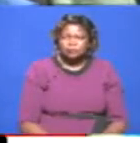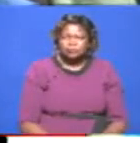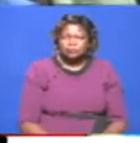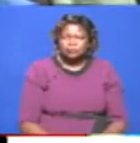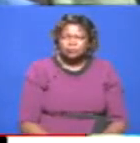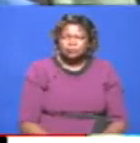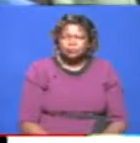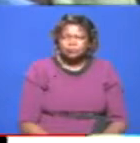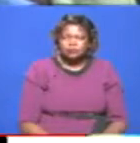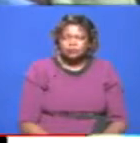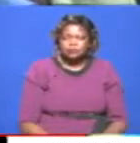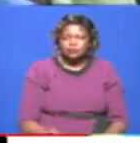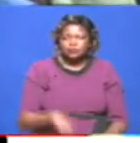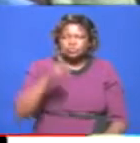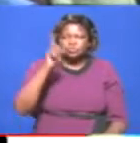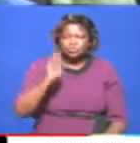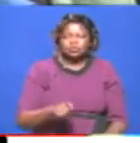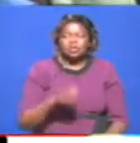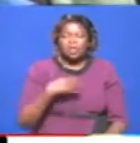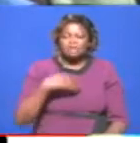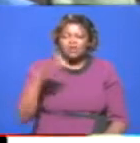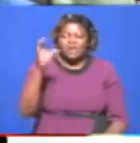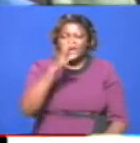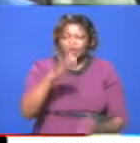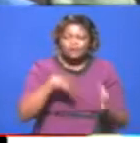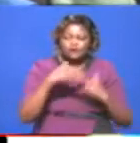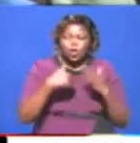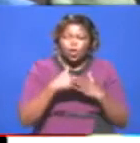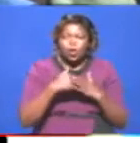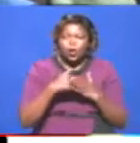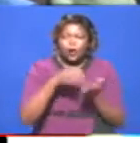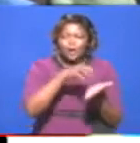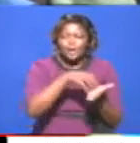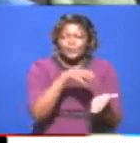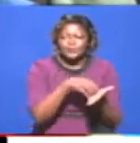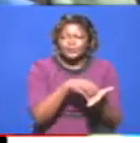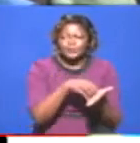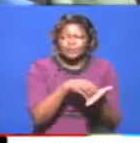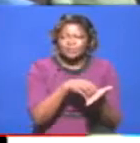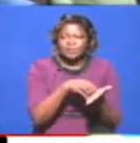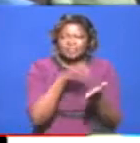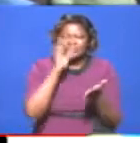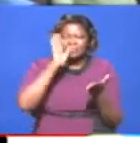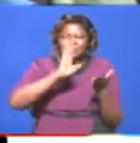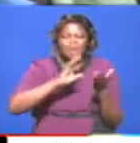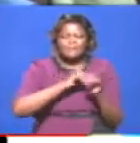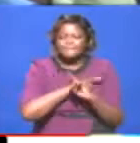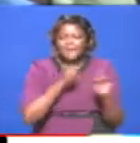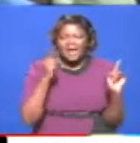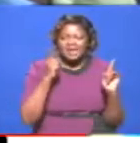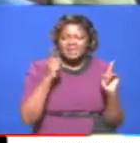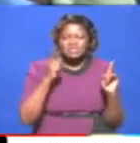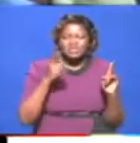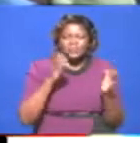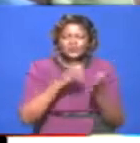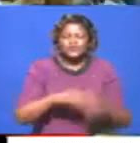Shall field candidates for all positions except for the positions of